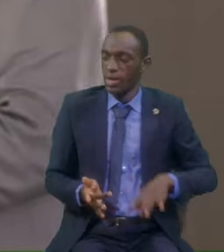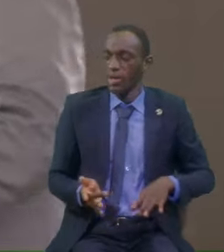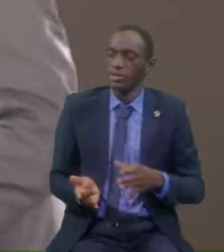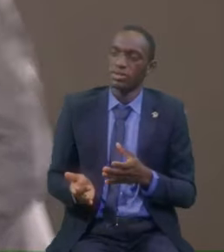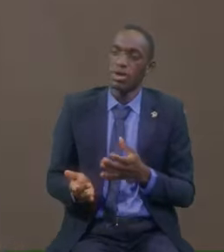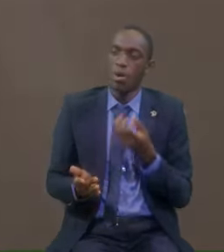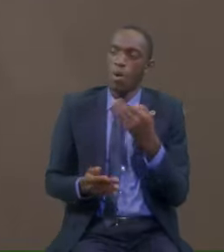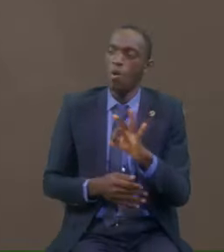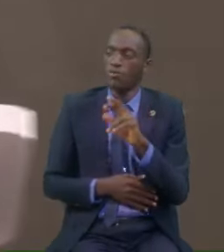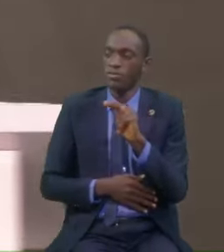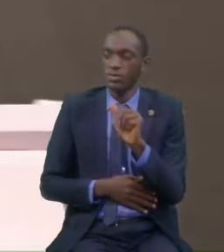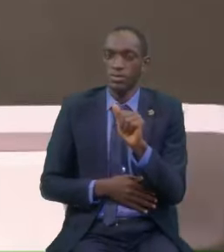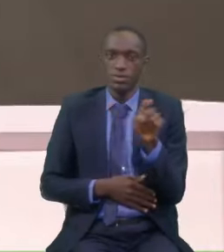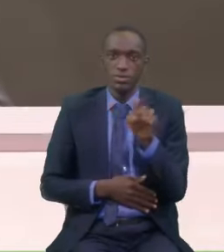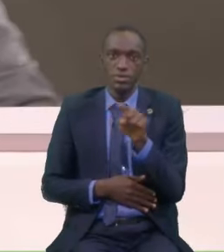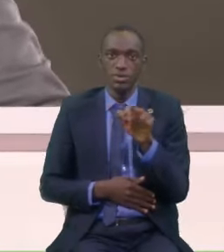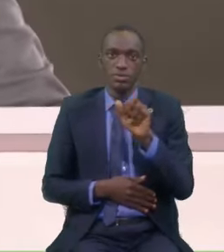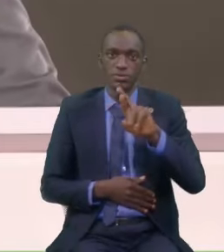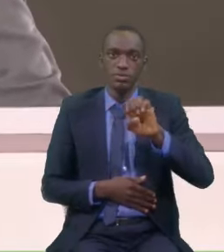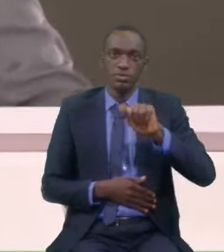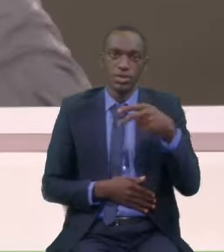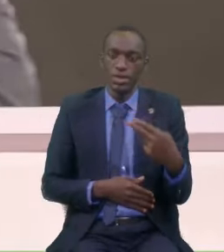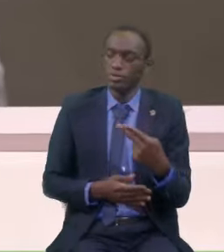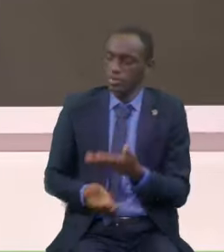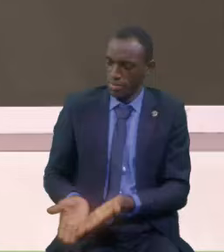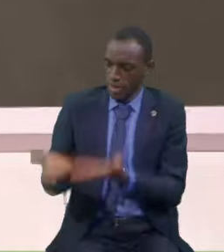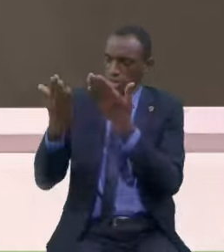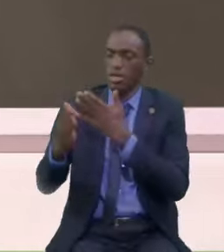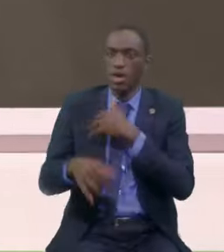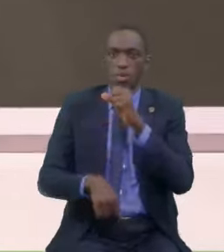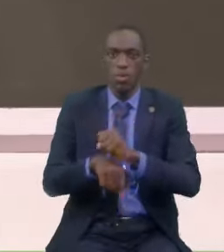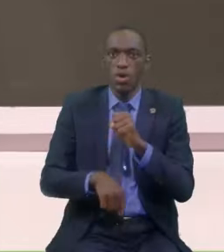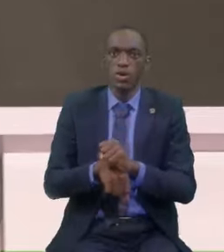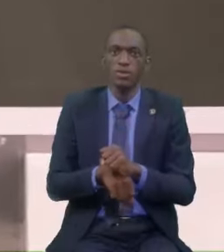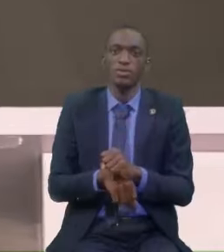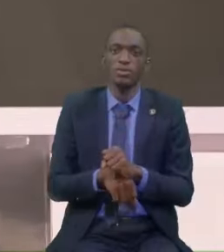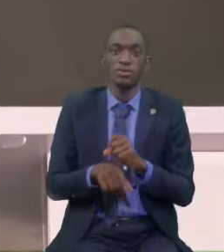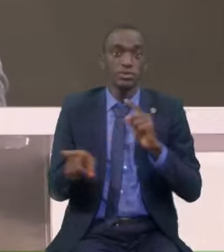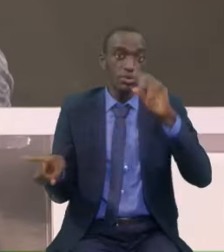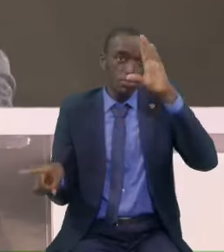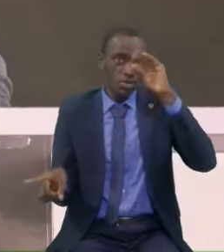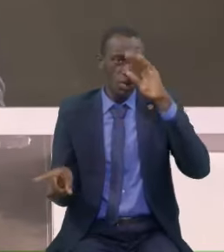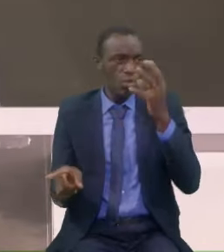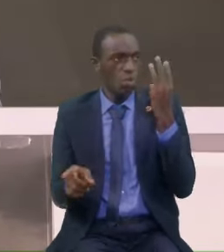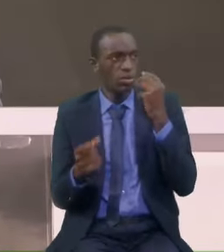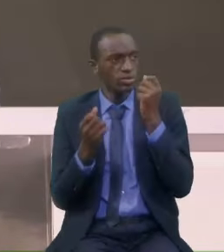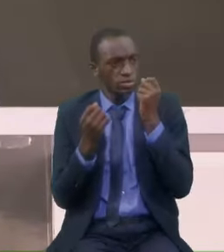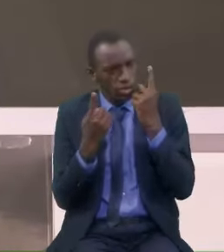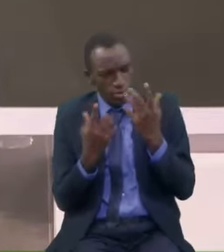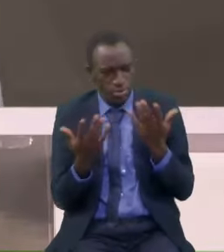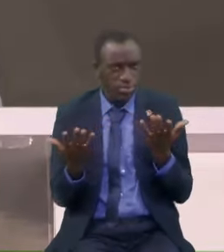Nazareth. Rise up and walk. And the man was dazed. He was looking around. And